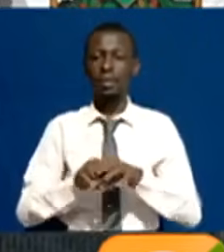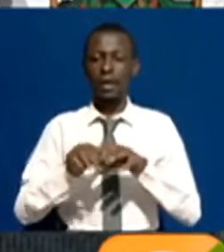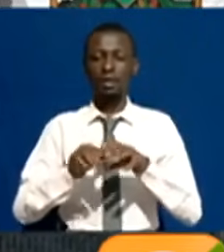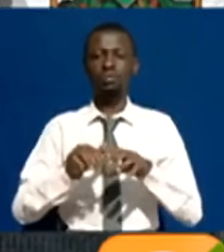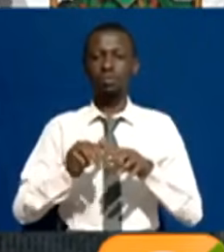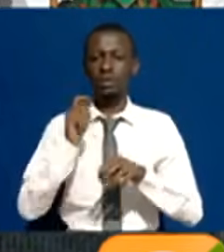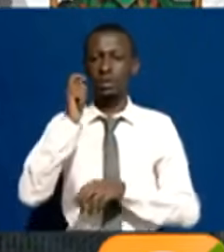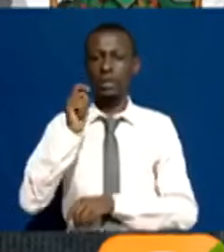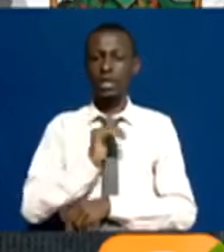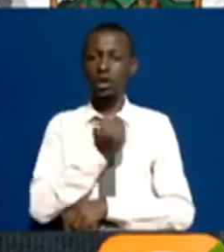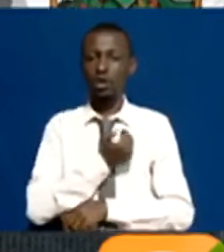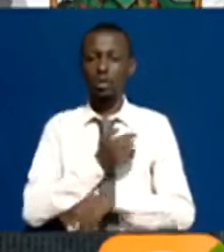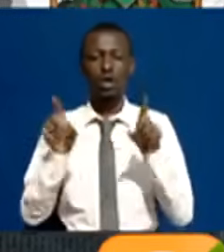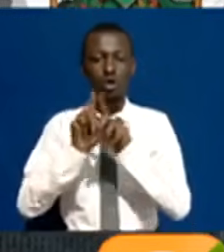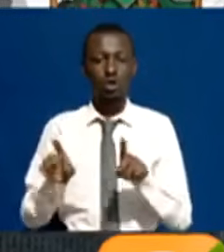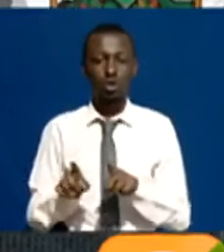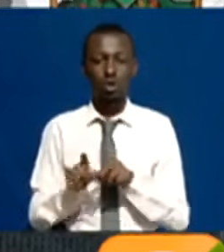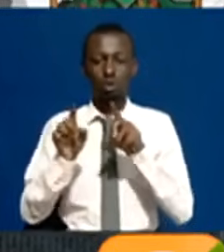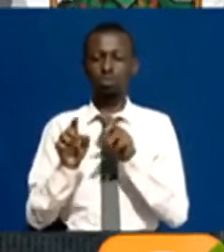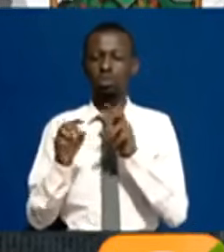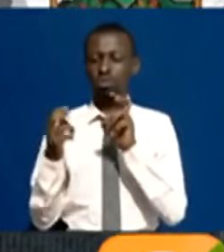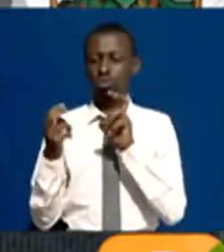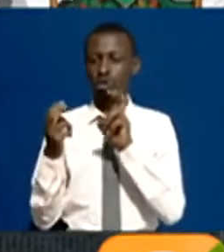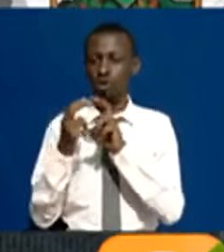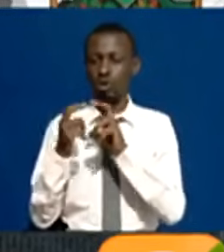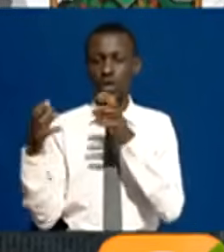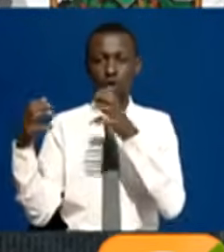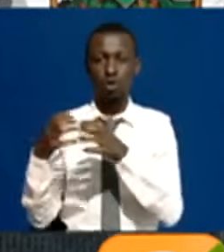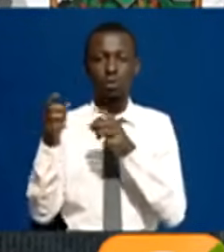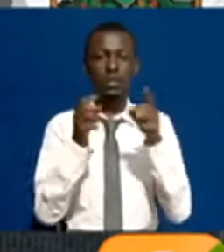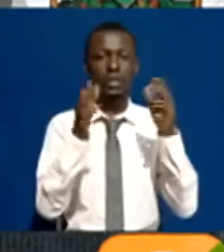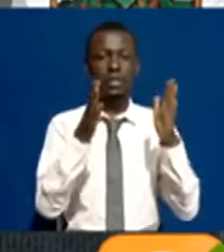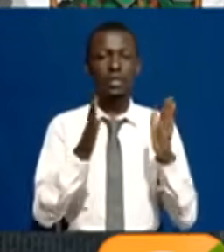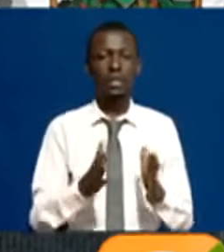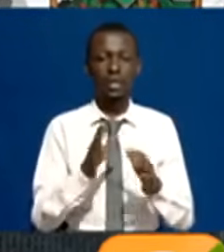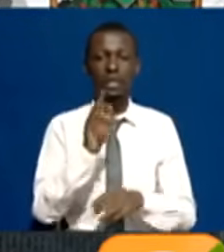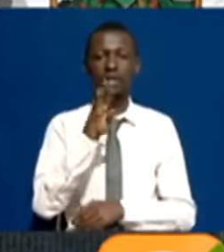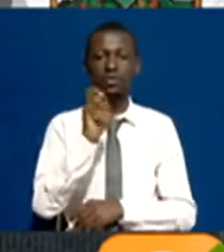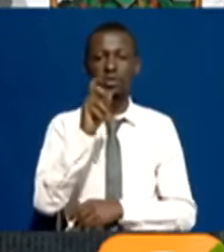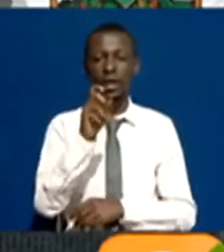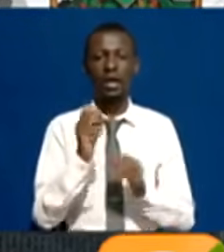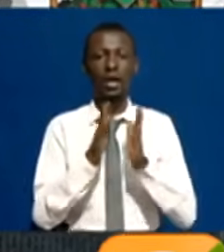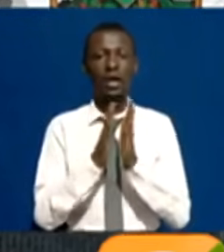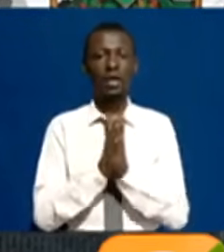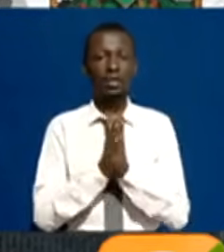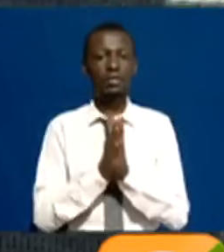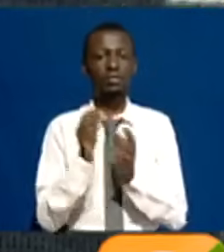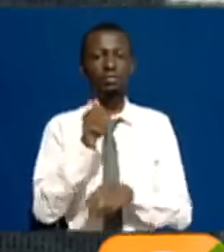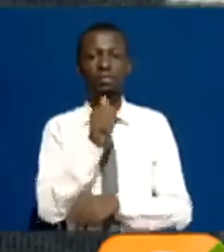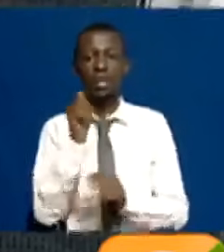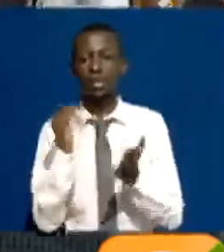Committee, the sole proprietor of Ujenzi Consultants, directors of Mulji Devraj and Brothers Limited, to